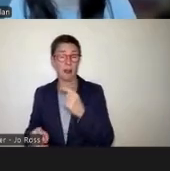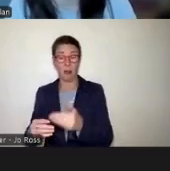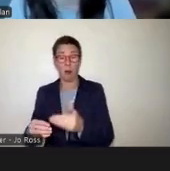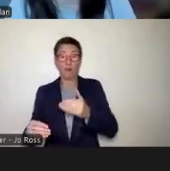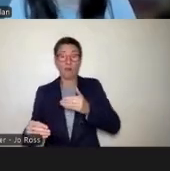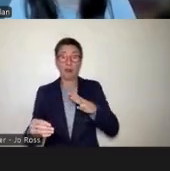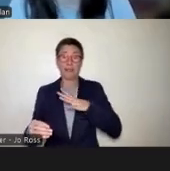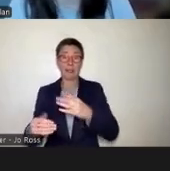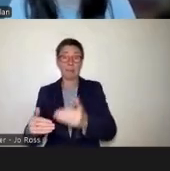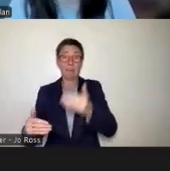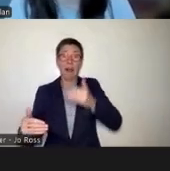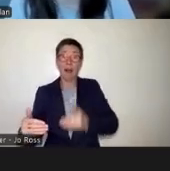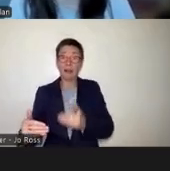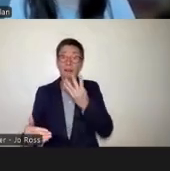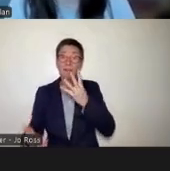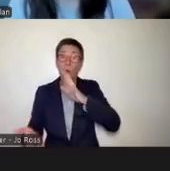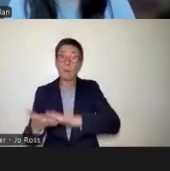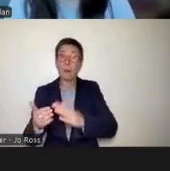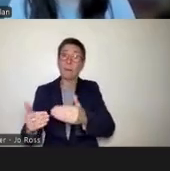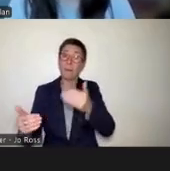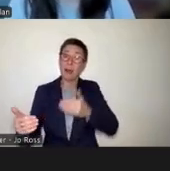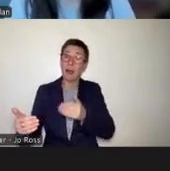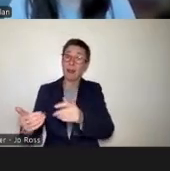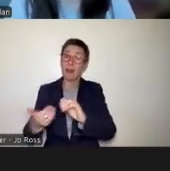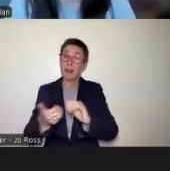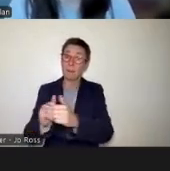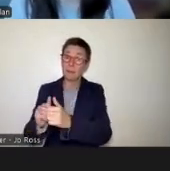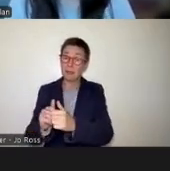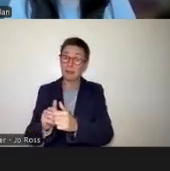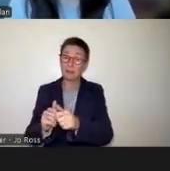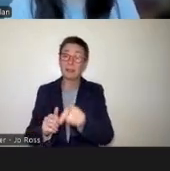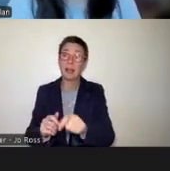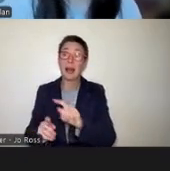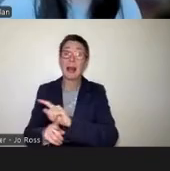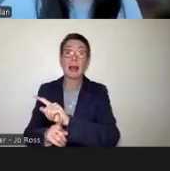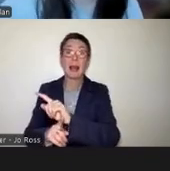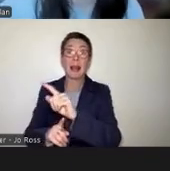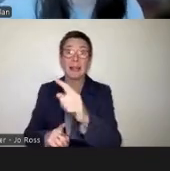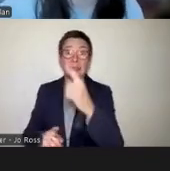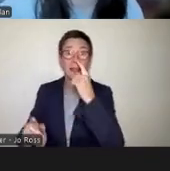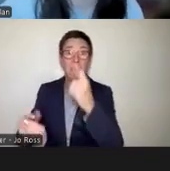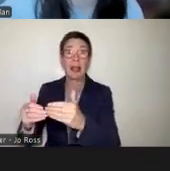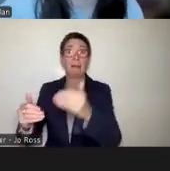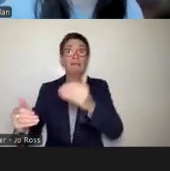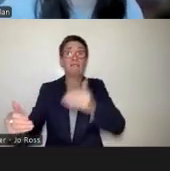secondary school, it can be up to 18 months behind their more affluent peers.